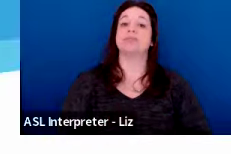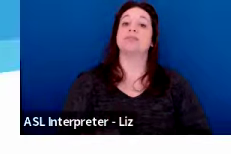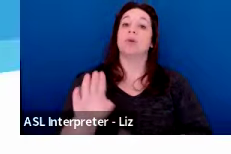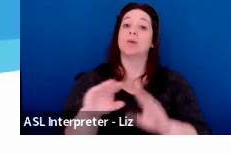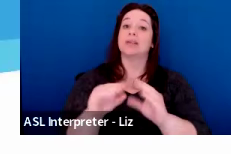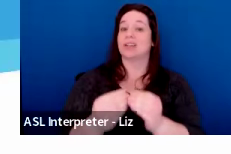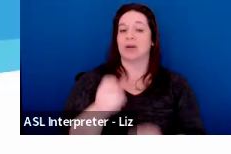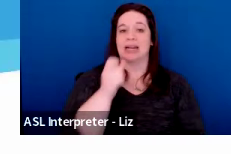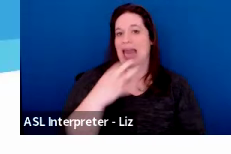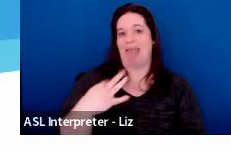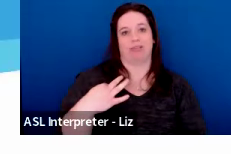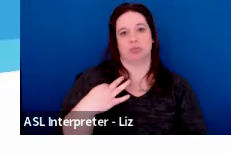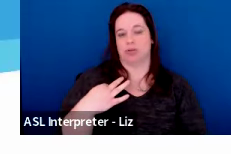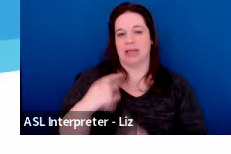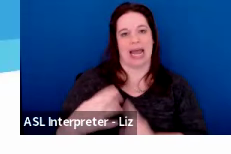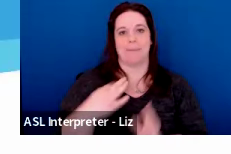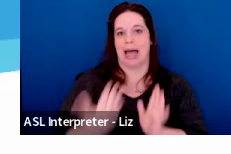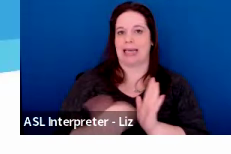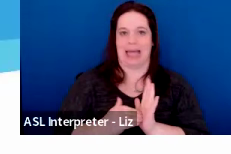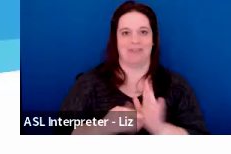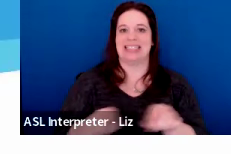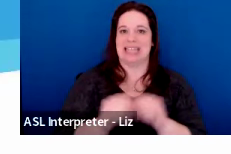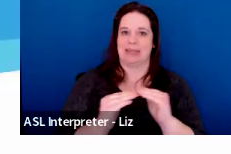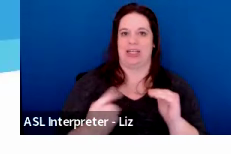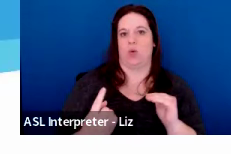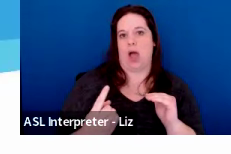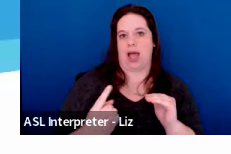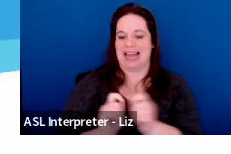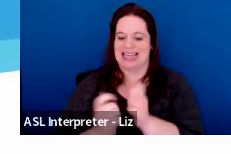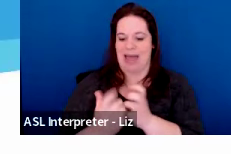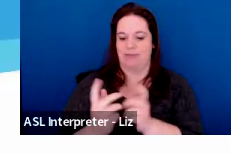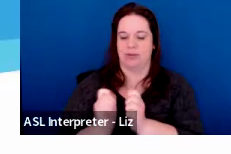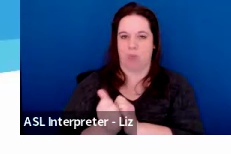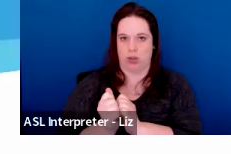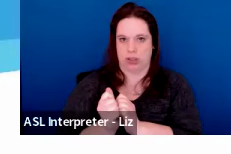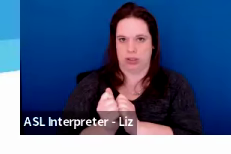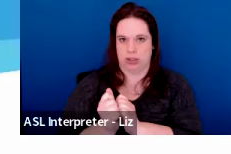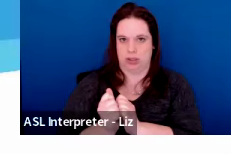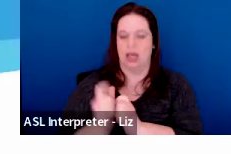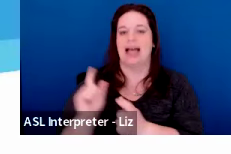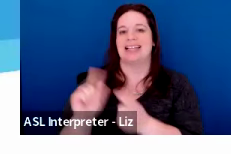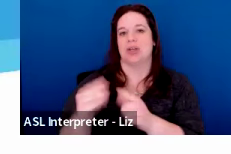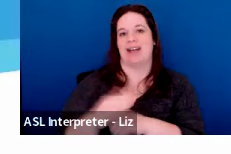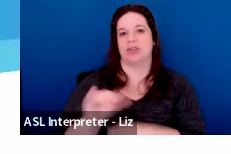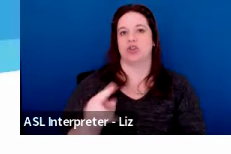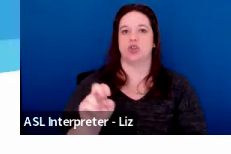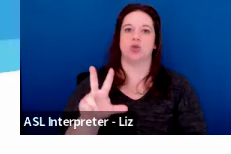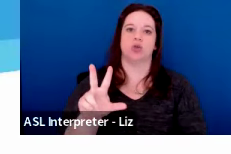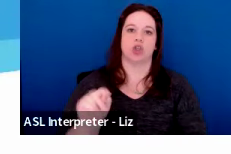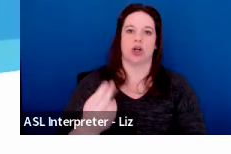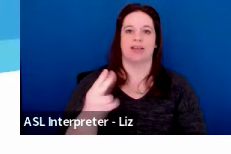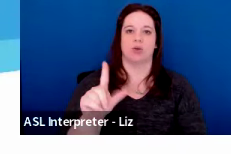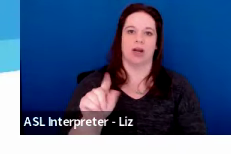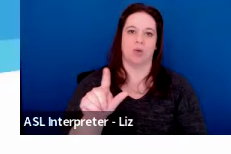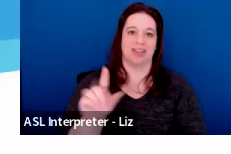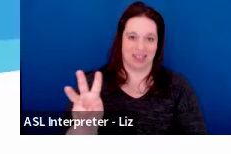be ineligible. You can't apply again for a tier 1 adaptive sports until after June 30th of 2026, but you can